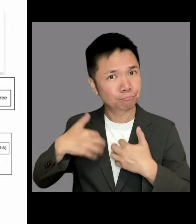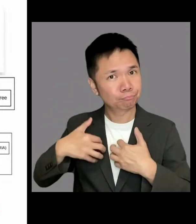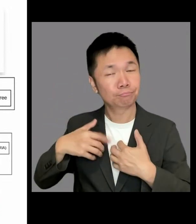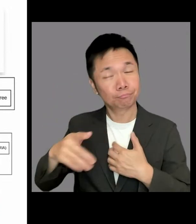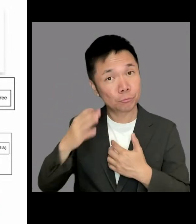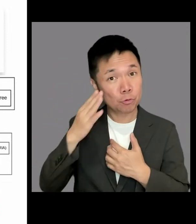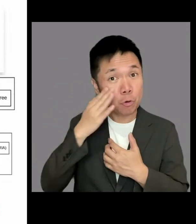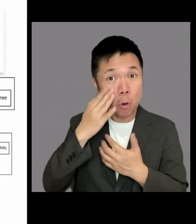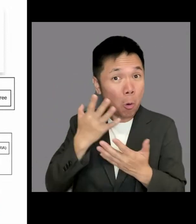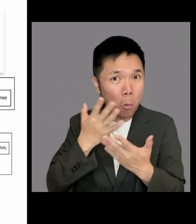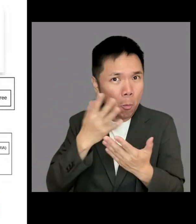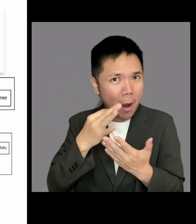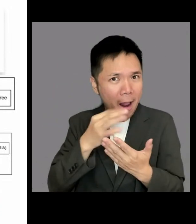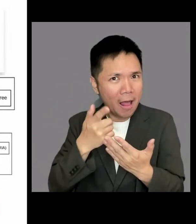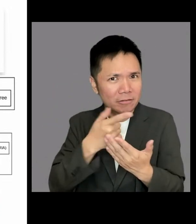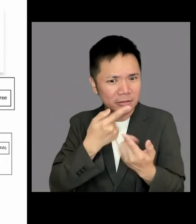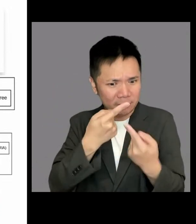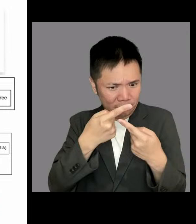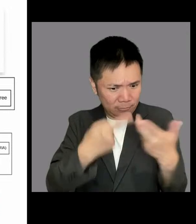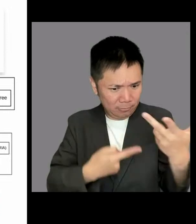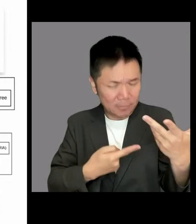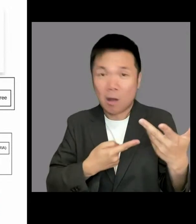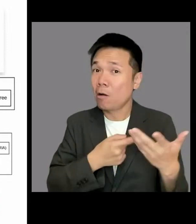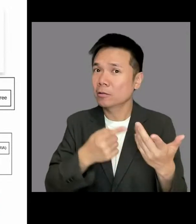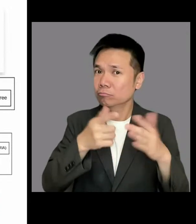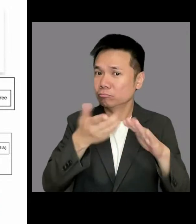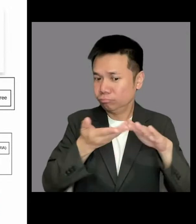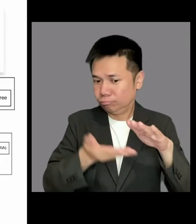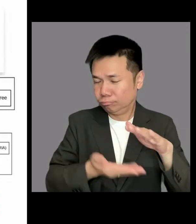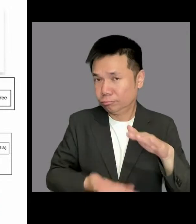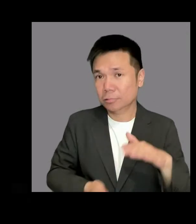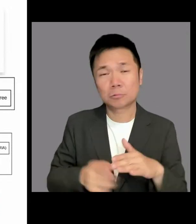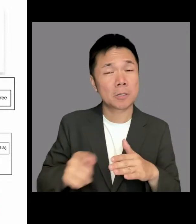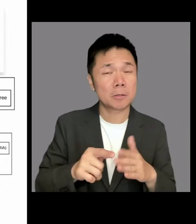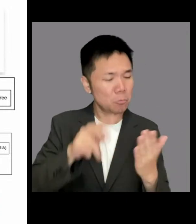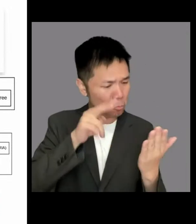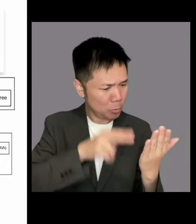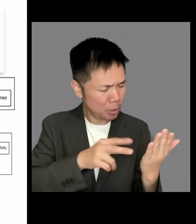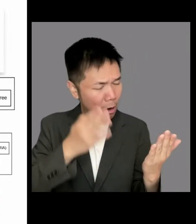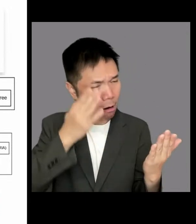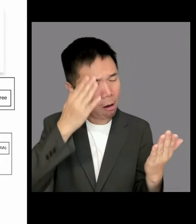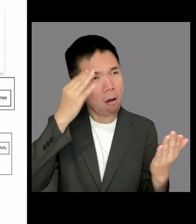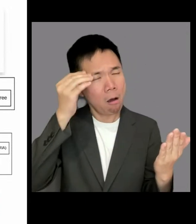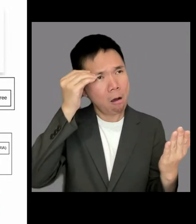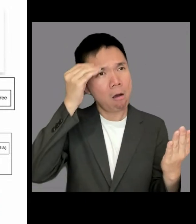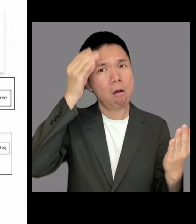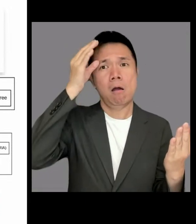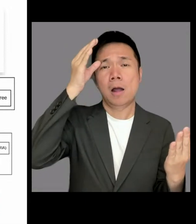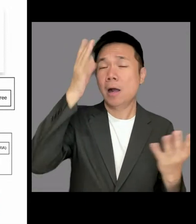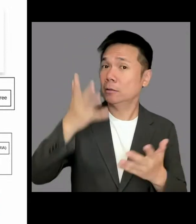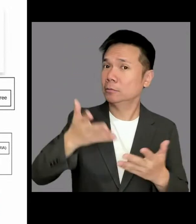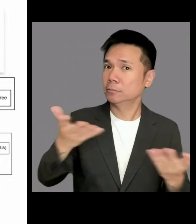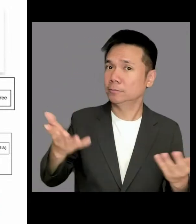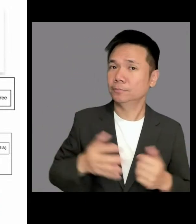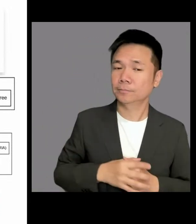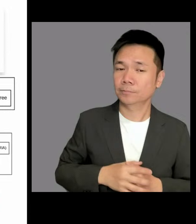with all of that technical documentation, because once you understand that